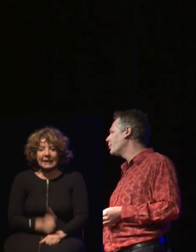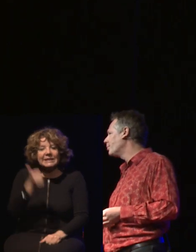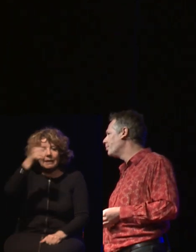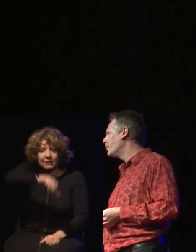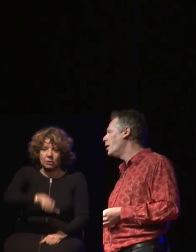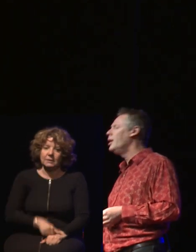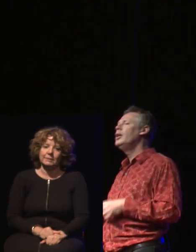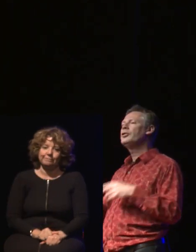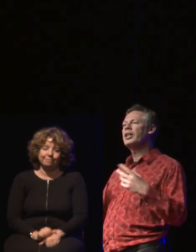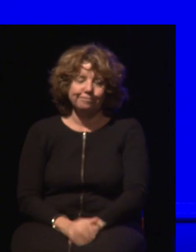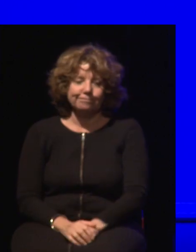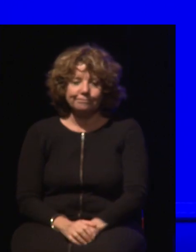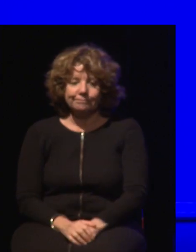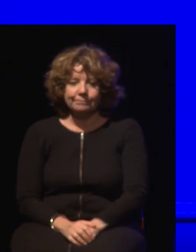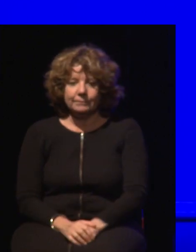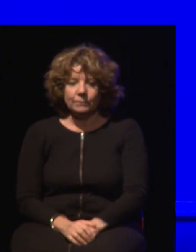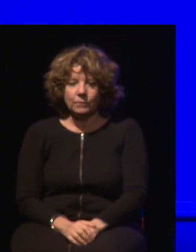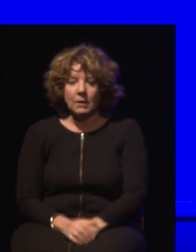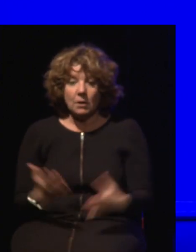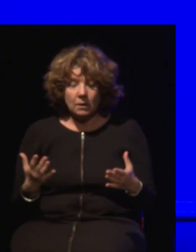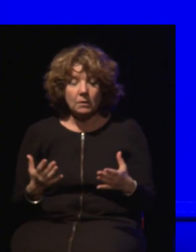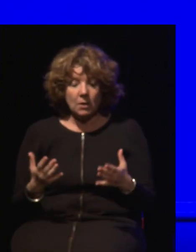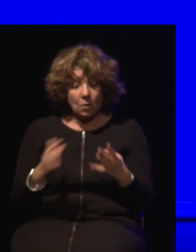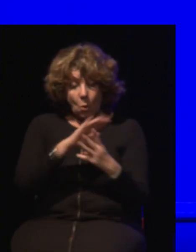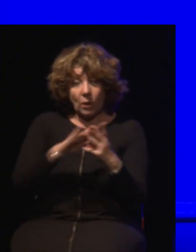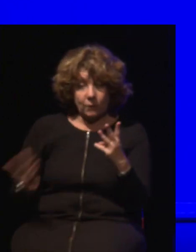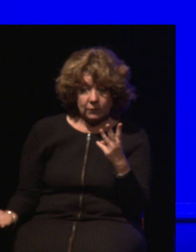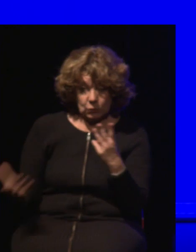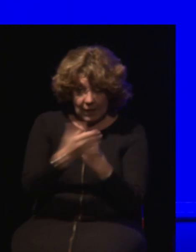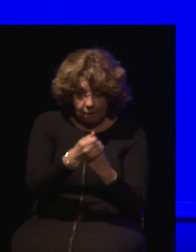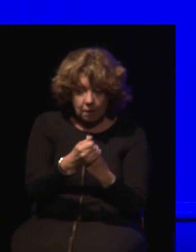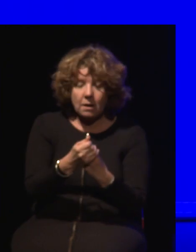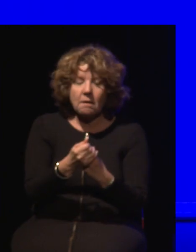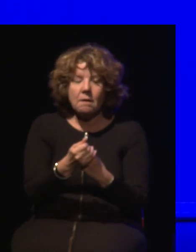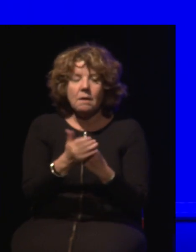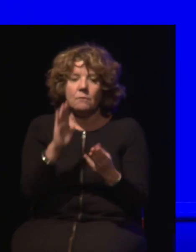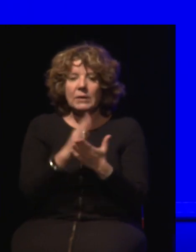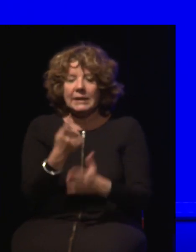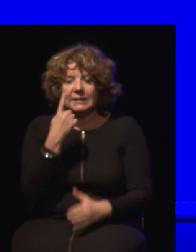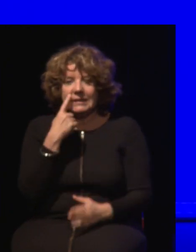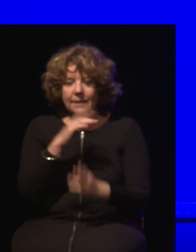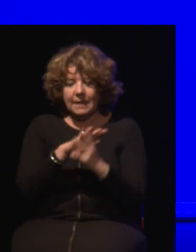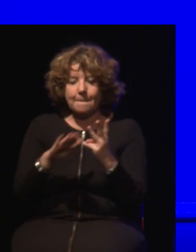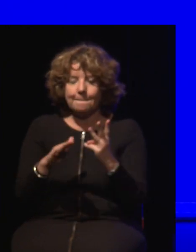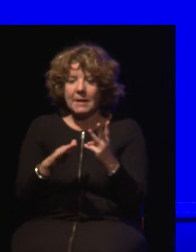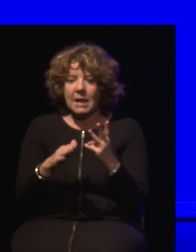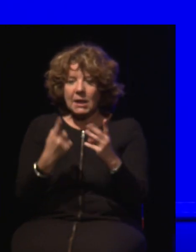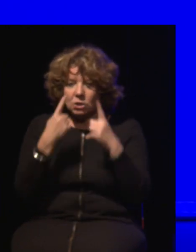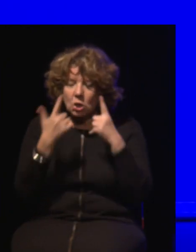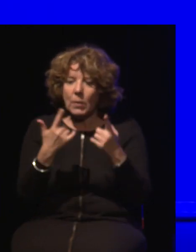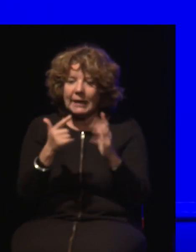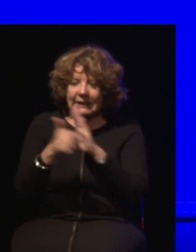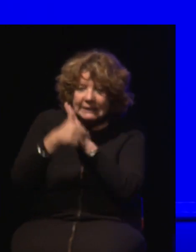intelligence. Together, I've come to appreciate these as indicating a